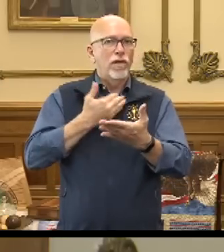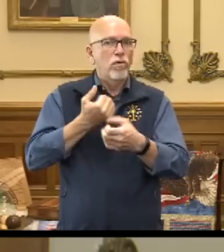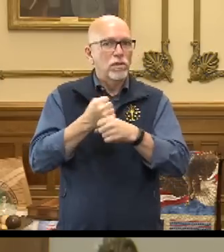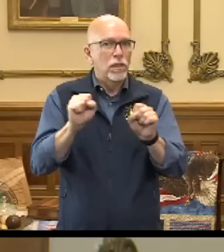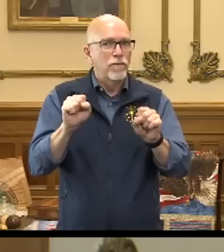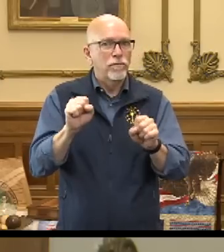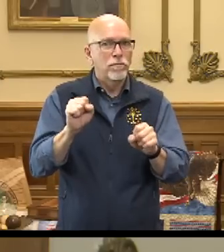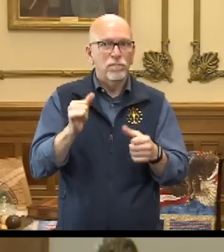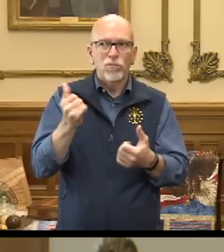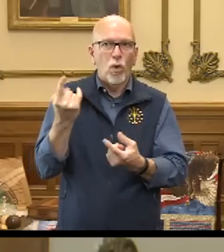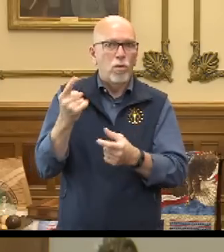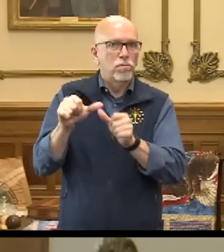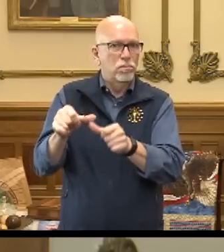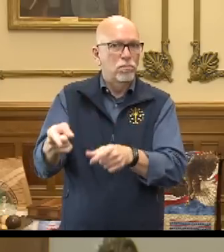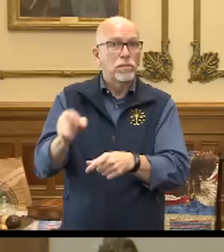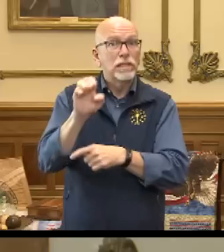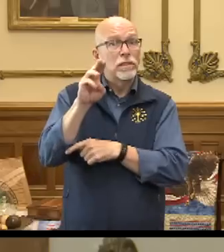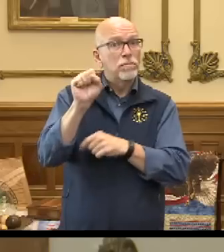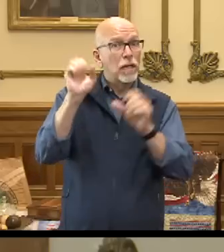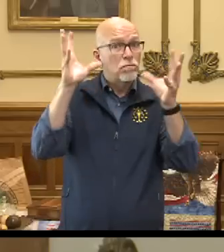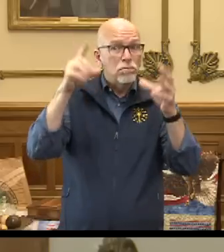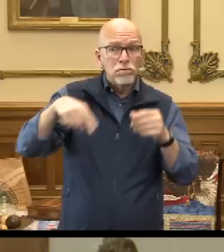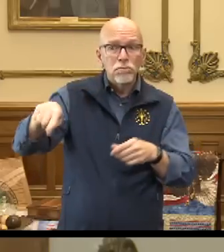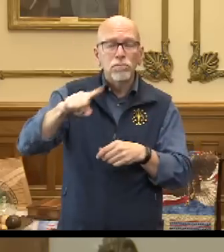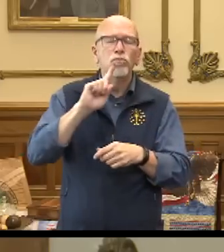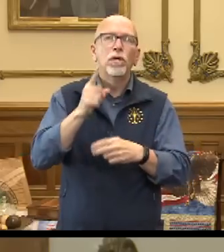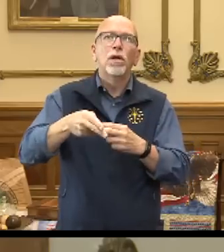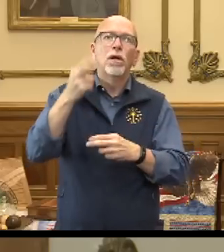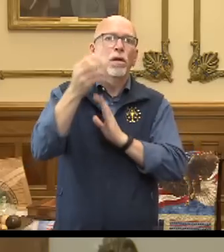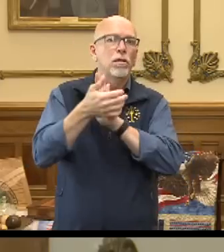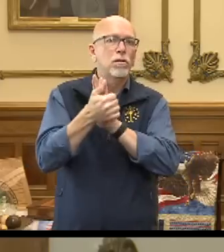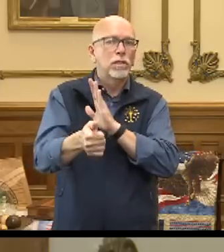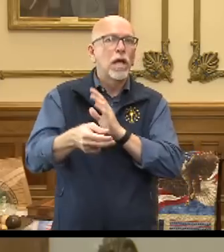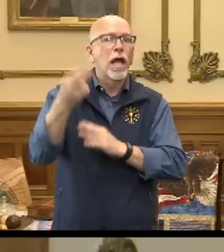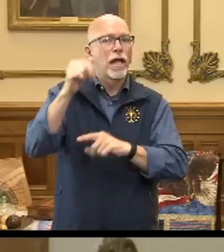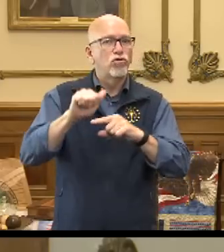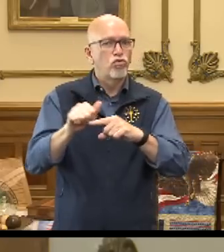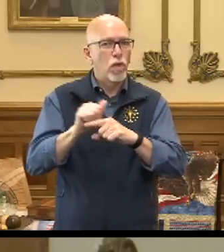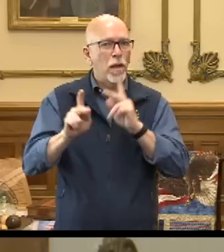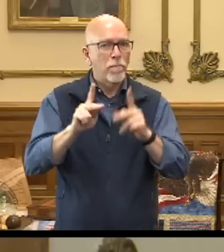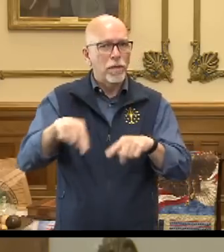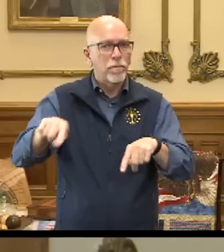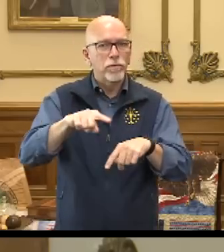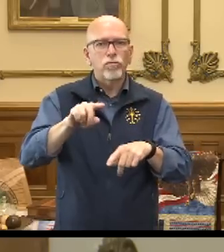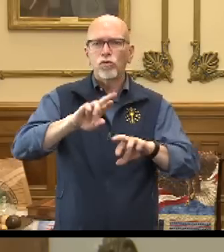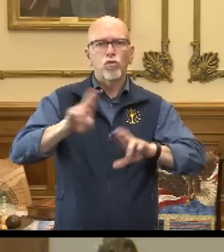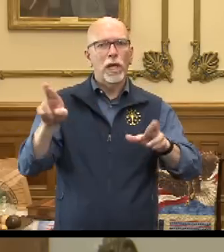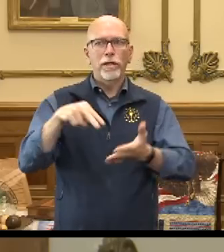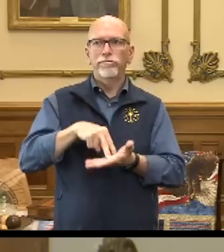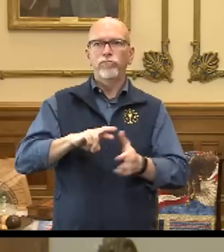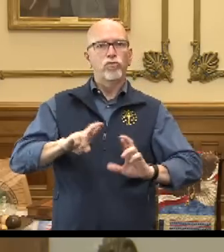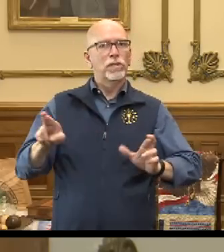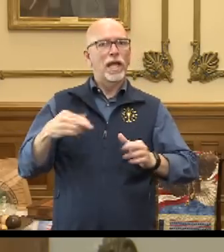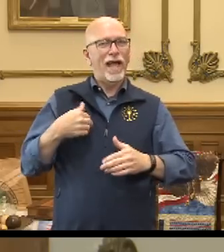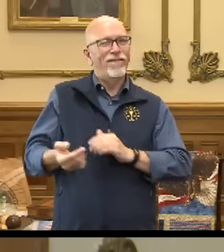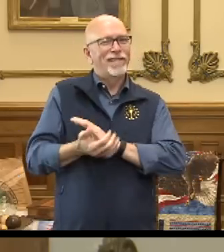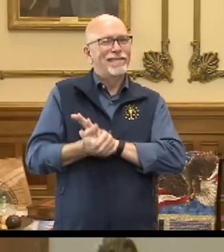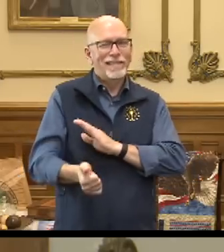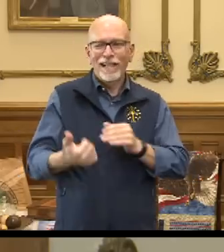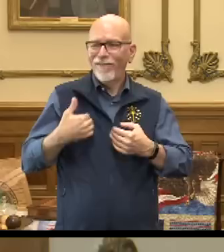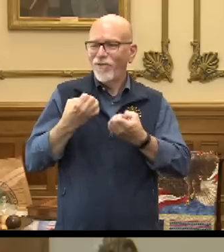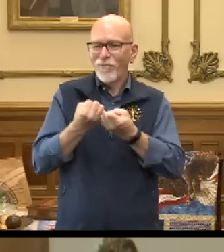change. Our EMS providers are a highly skilled and highly trained workforce standing at the ready with the skills,